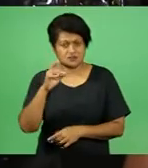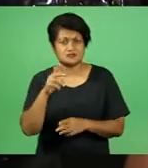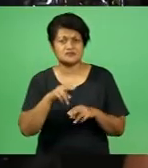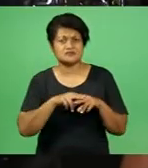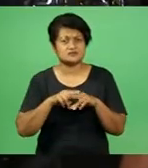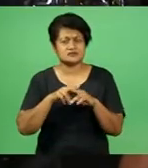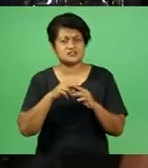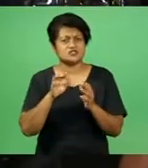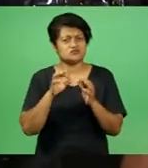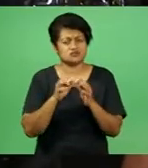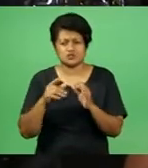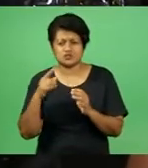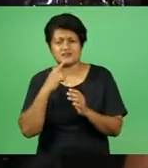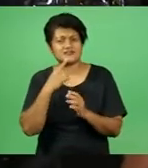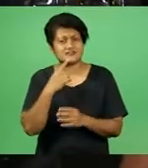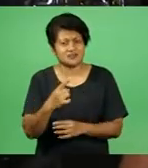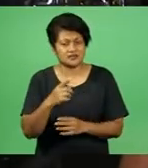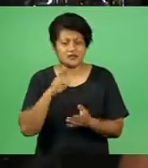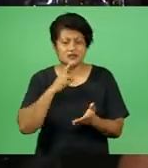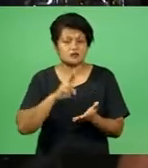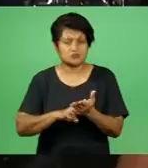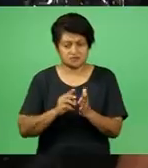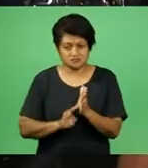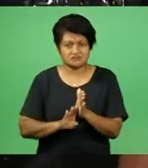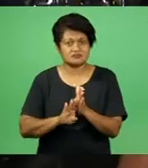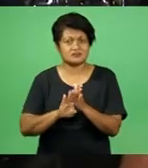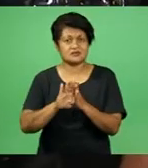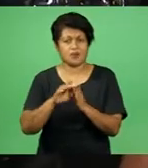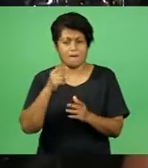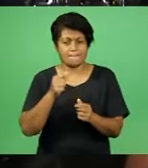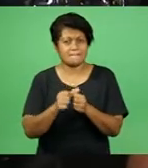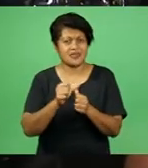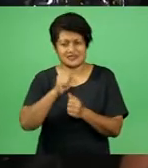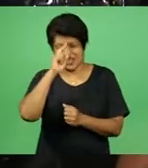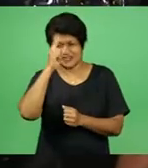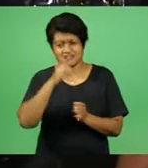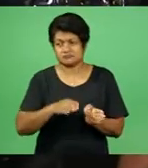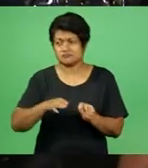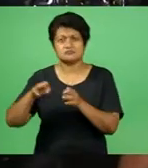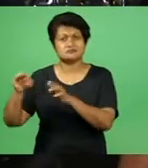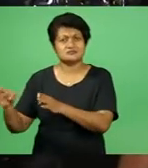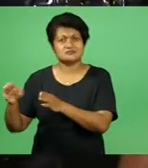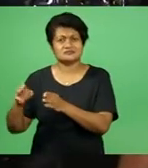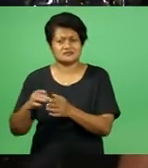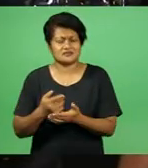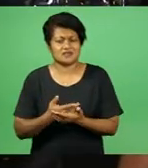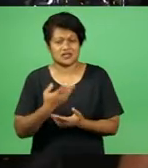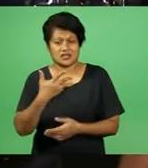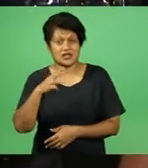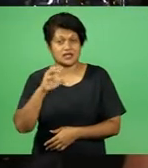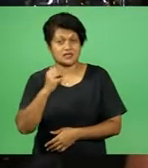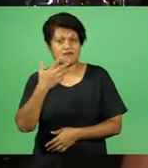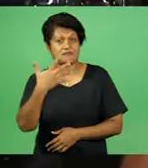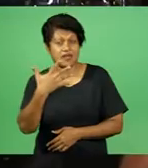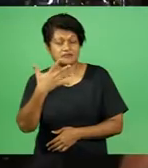says the report has been developed to better understand the migration dynamics. 95% of Fijians who moved